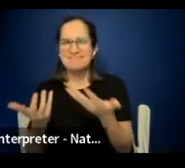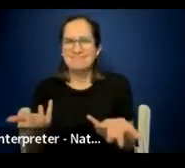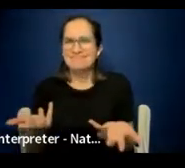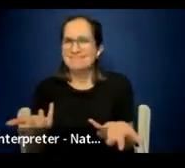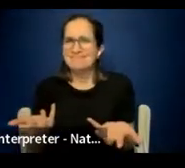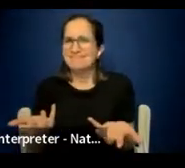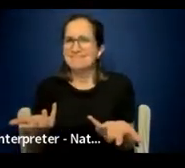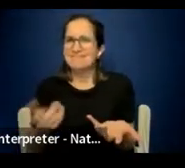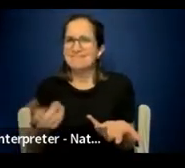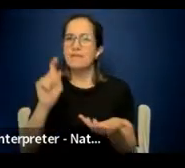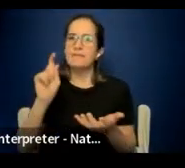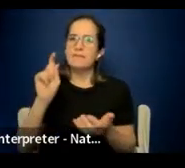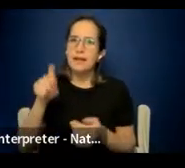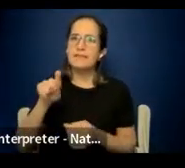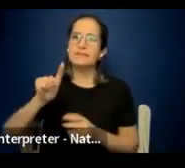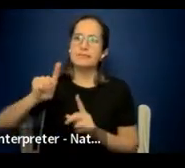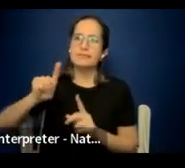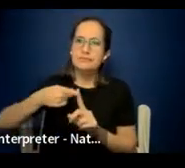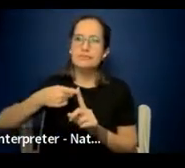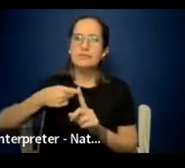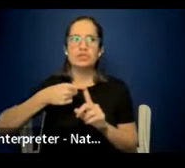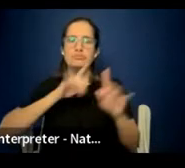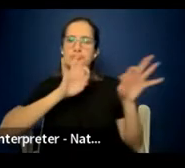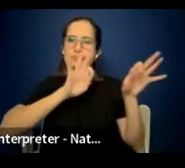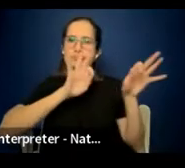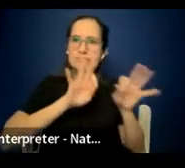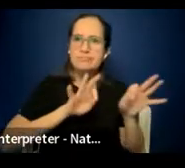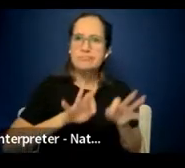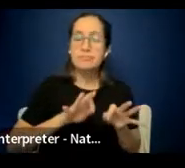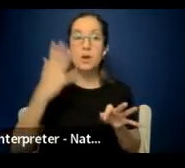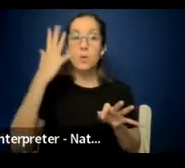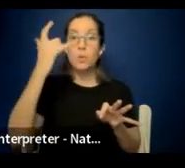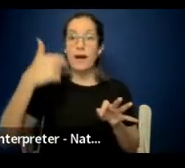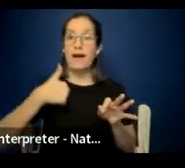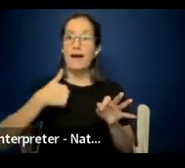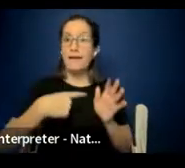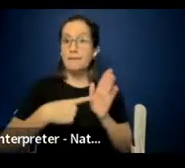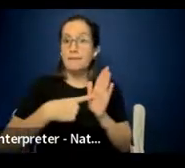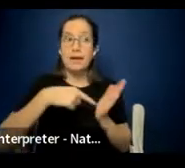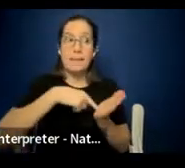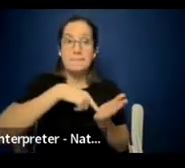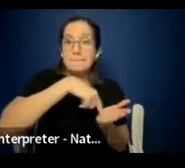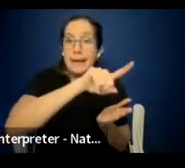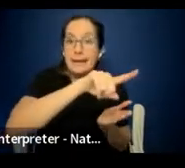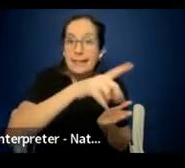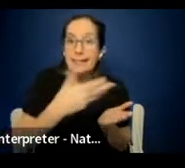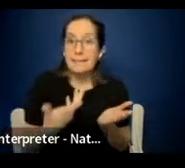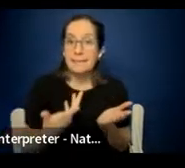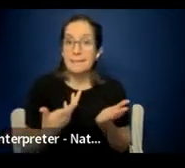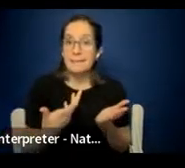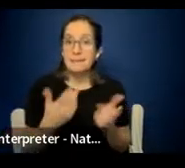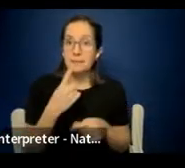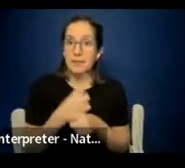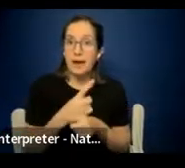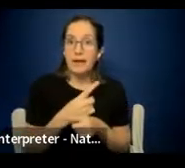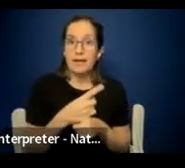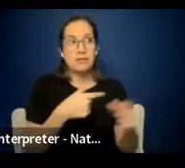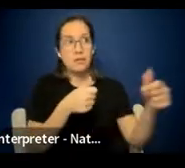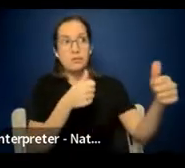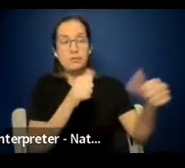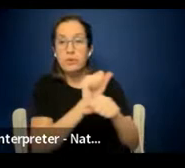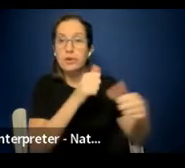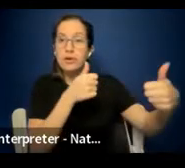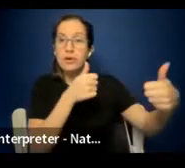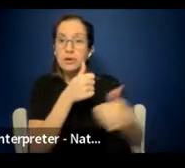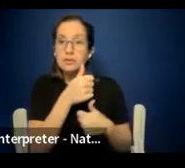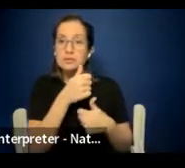who we're putting resources into, we want to make sure that they are really set up for success and able to do what we hired them to do. And volunteers